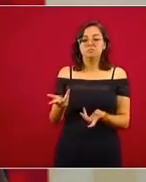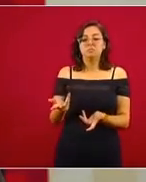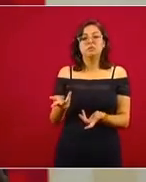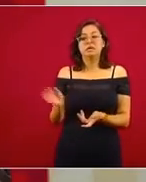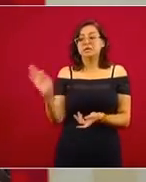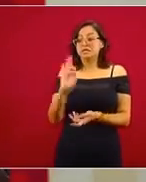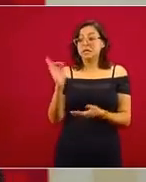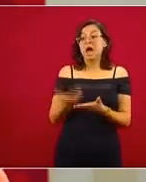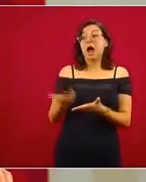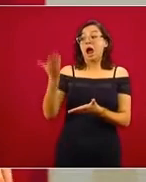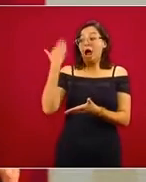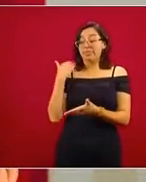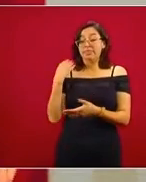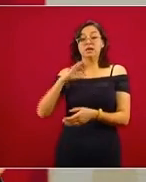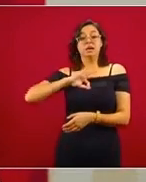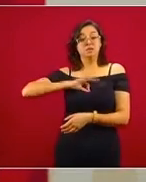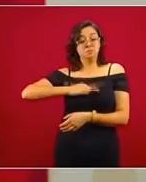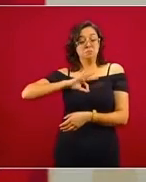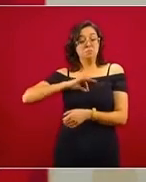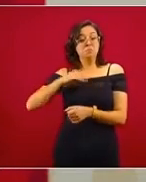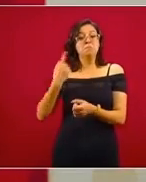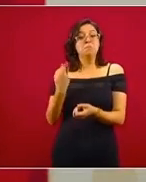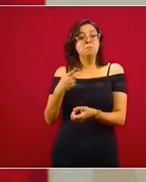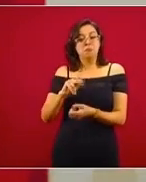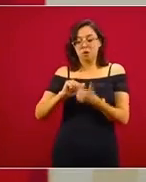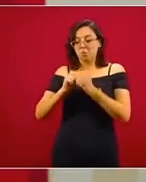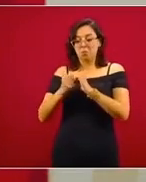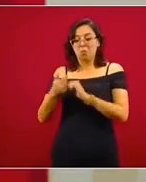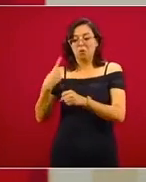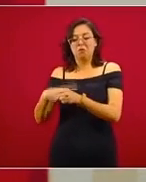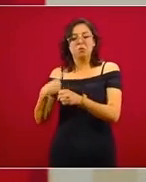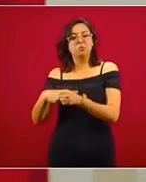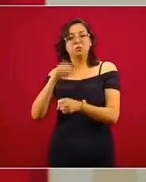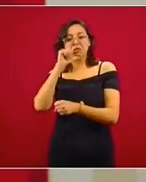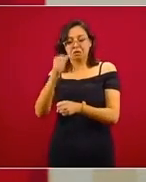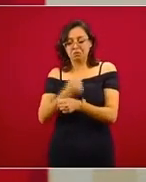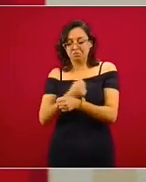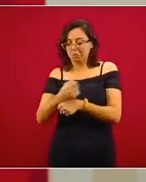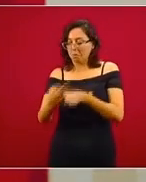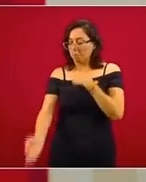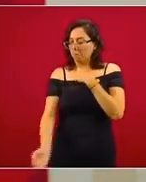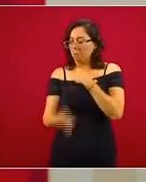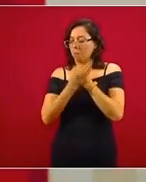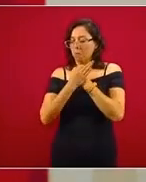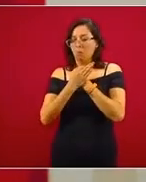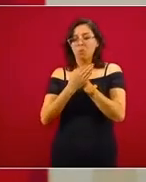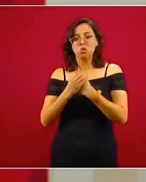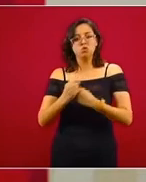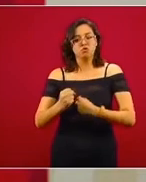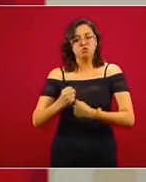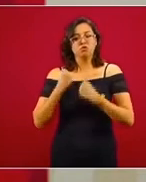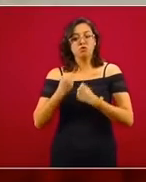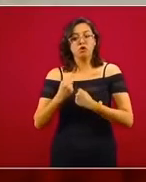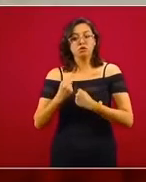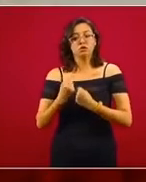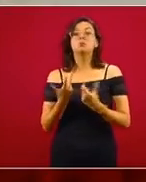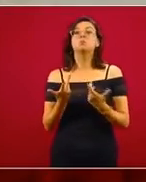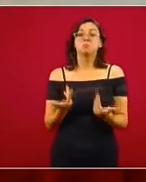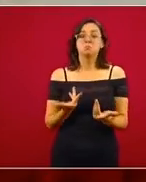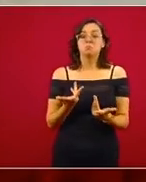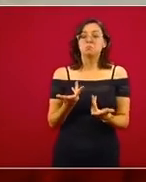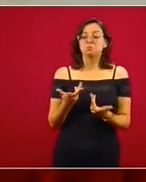our population or what percentage of our population could have had the infection and